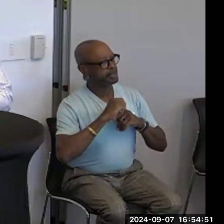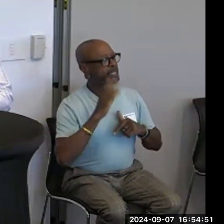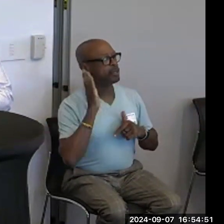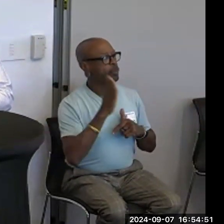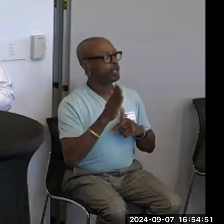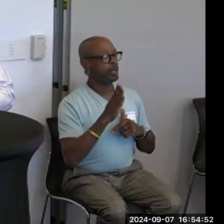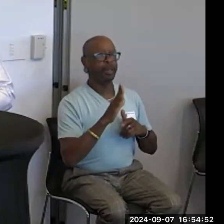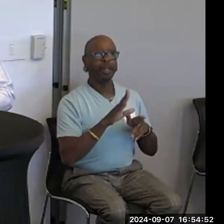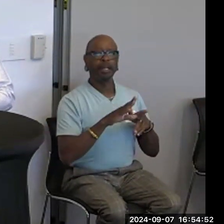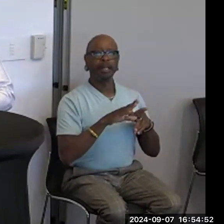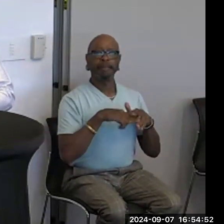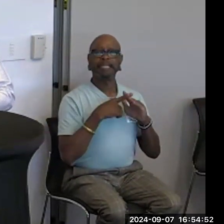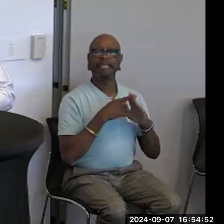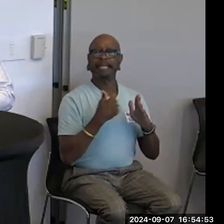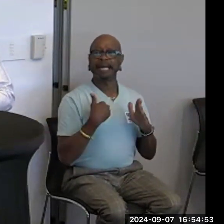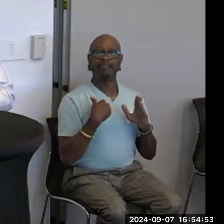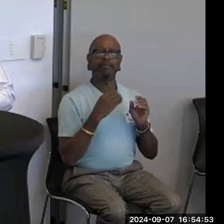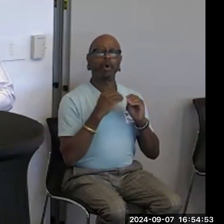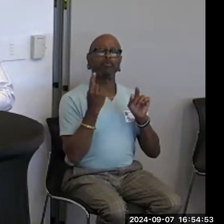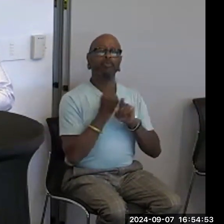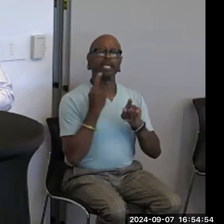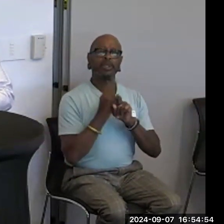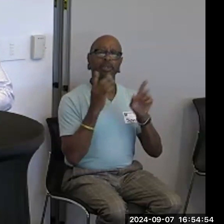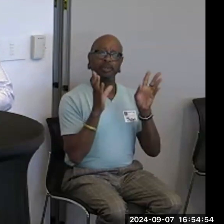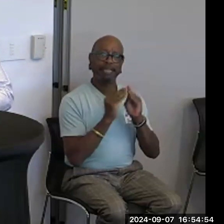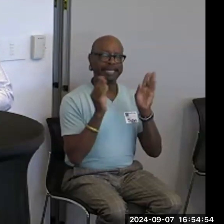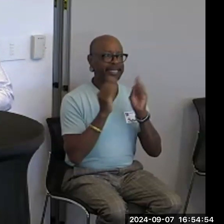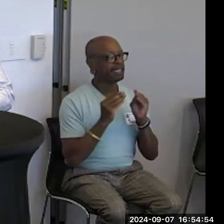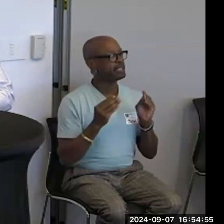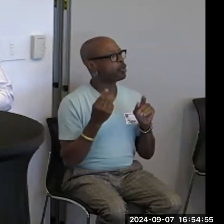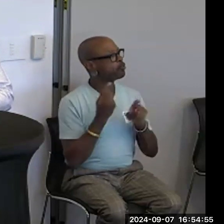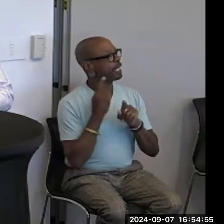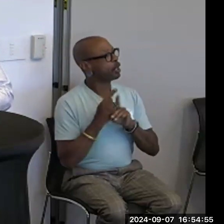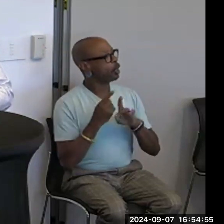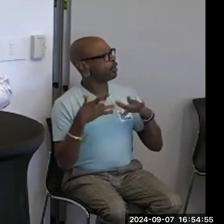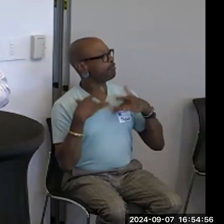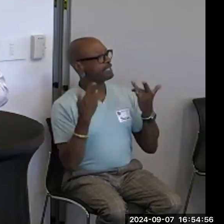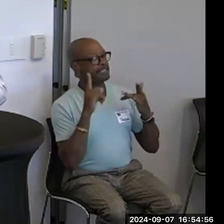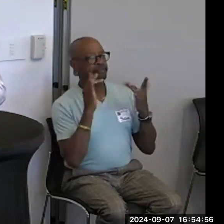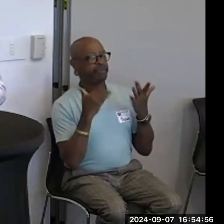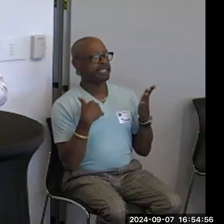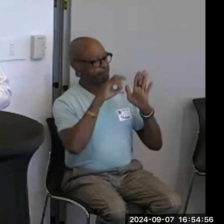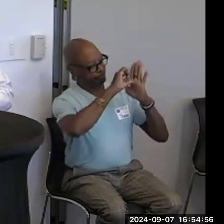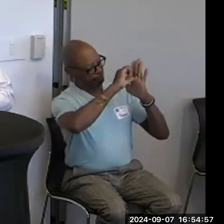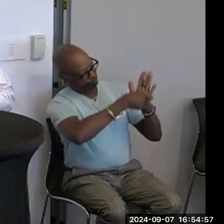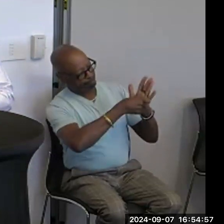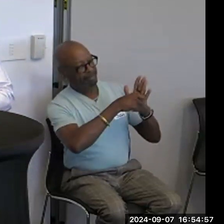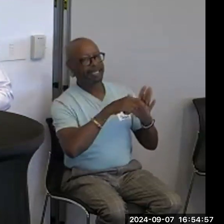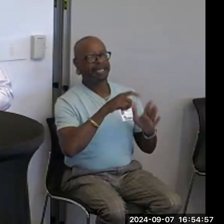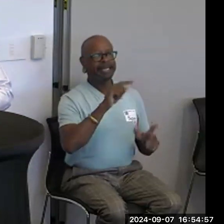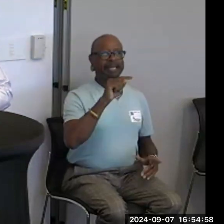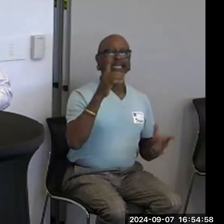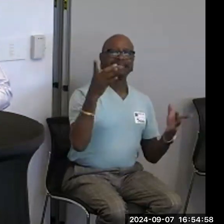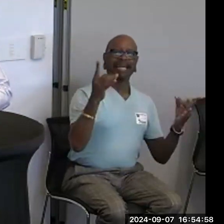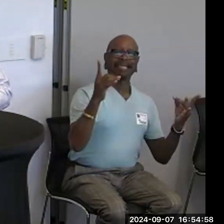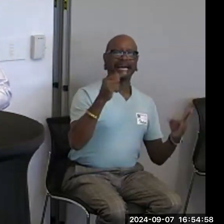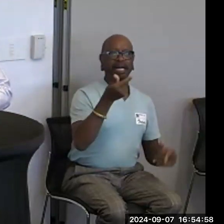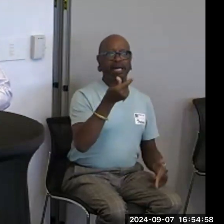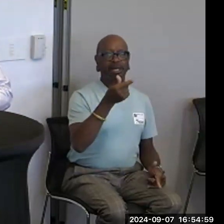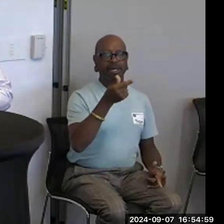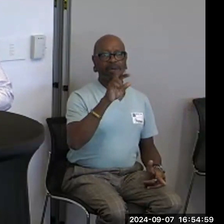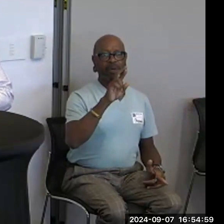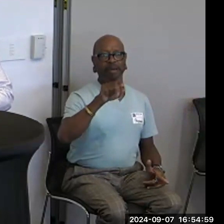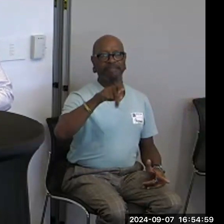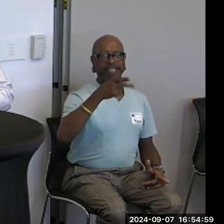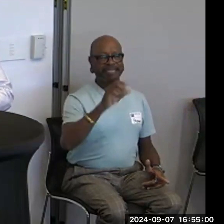begin to have more regular meetings, more regular events that highlight the importance of tactile graphics, the work that the Mad Lab is